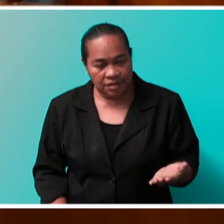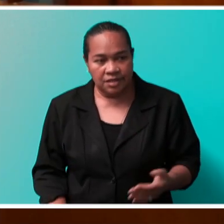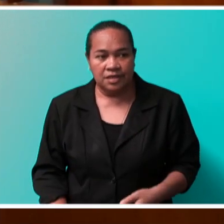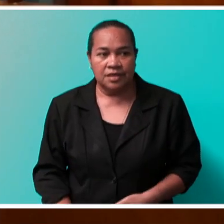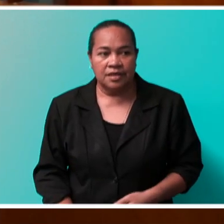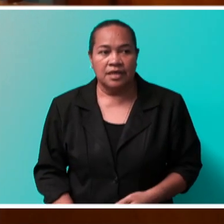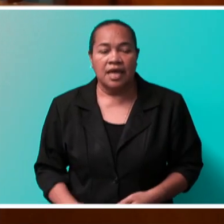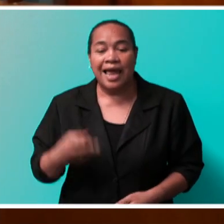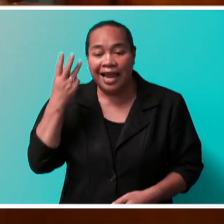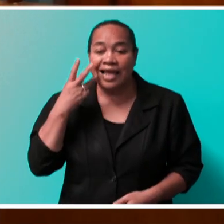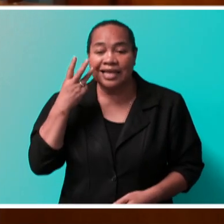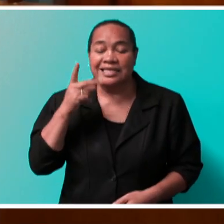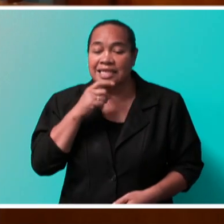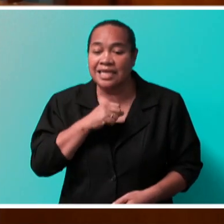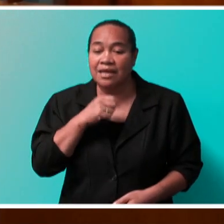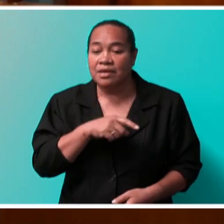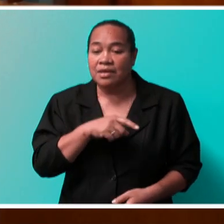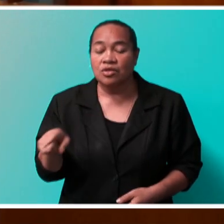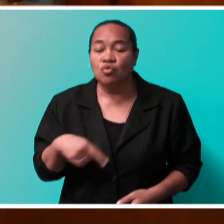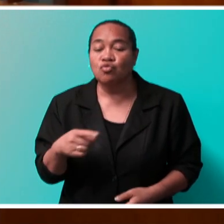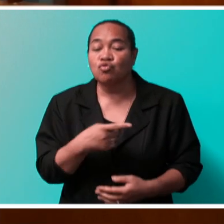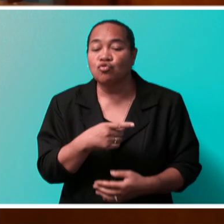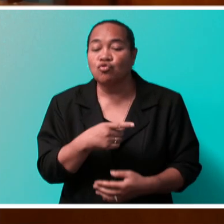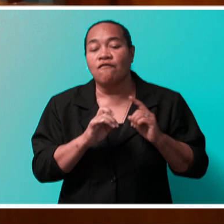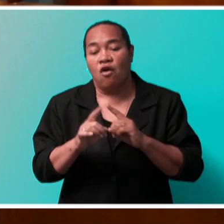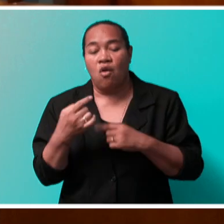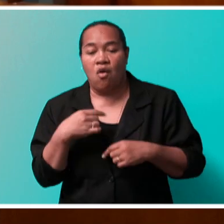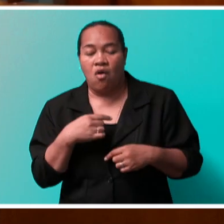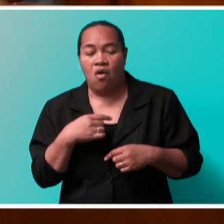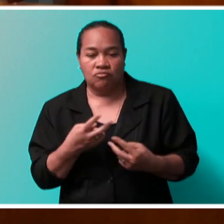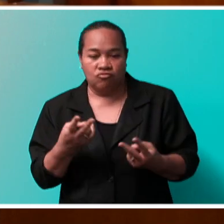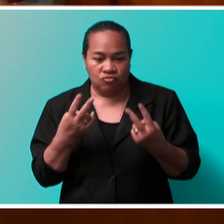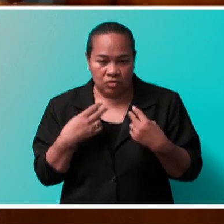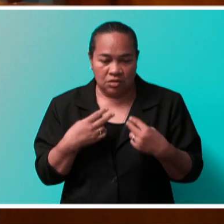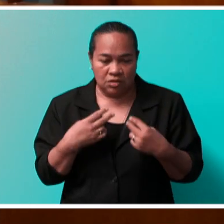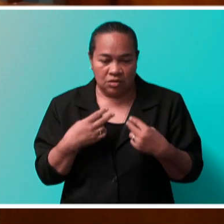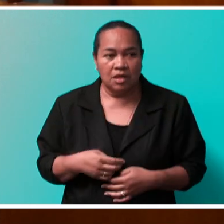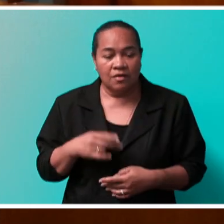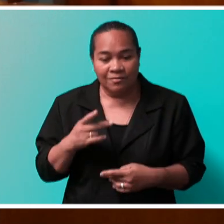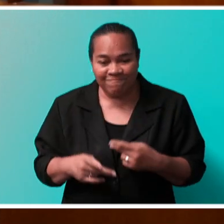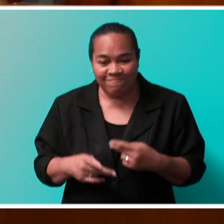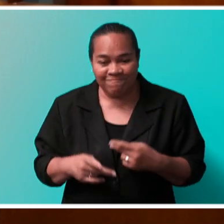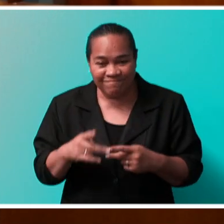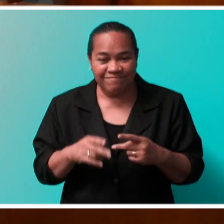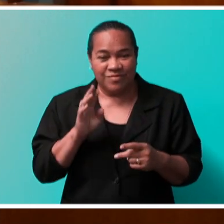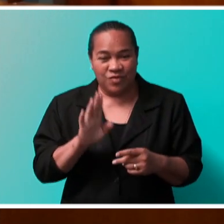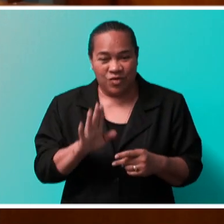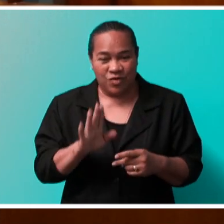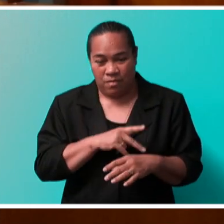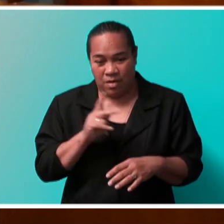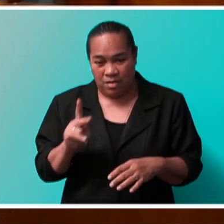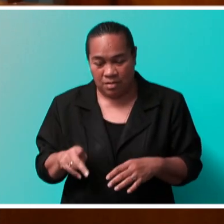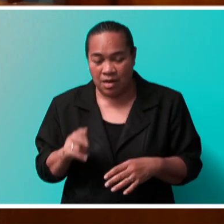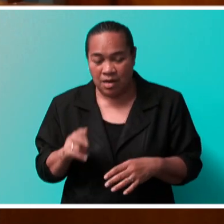ladies and gentlemen, and those of you who are following us, following the proceedings of your House of Representatives